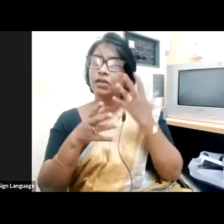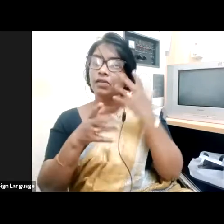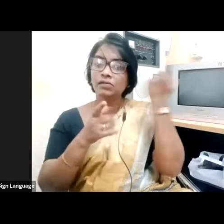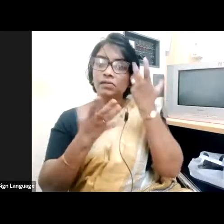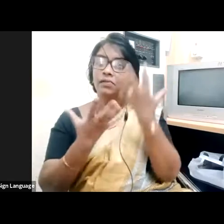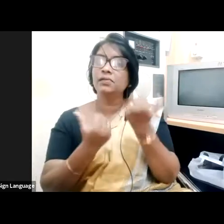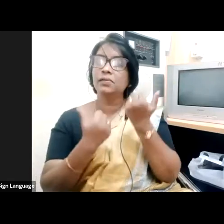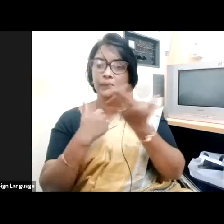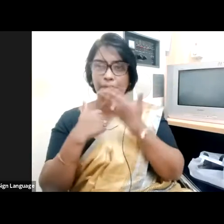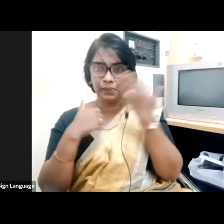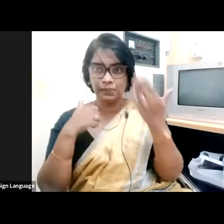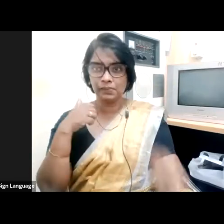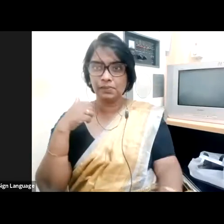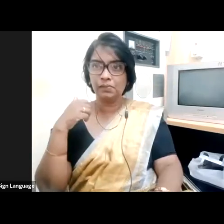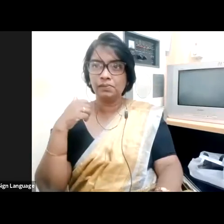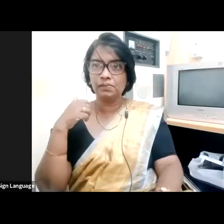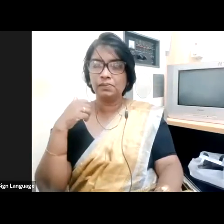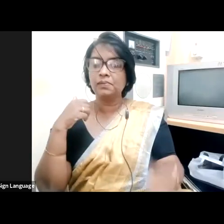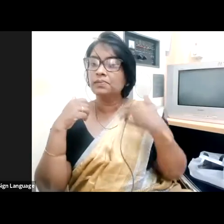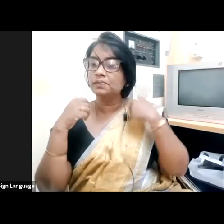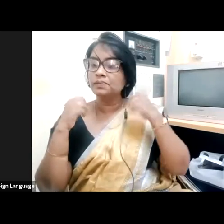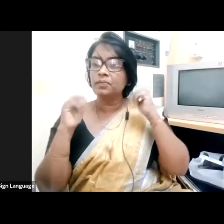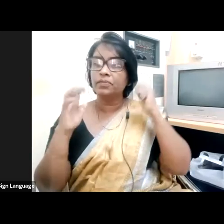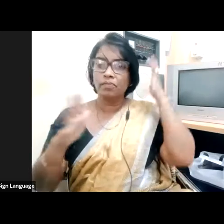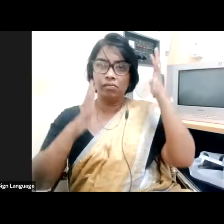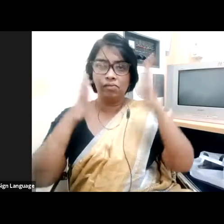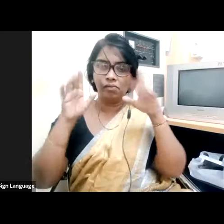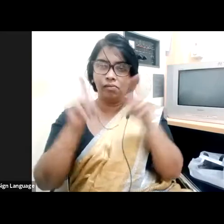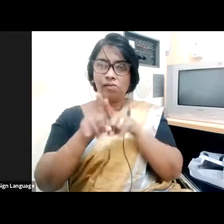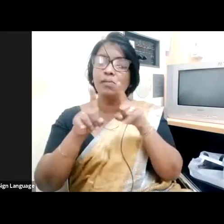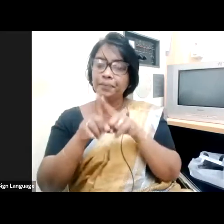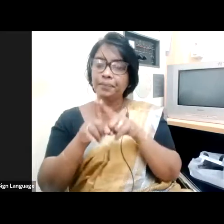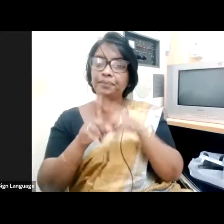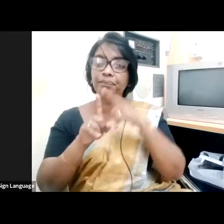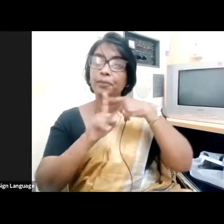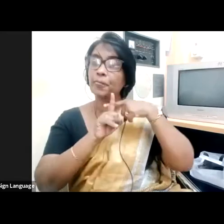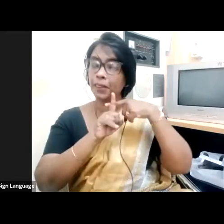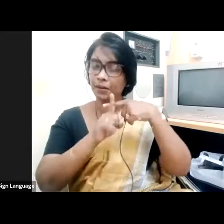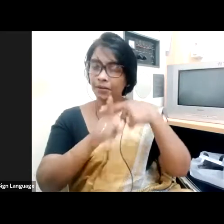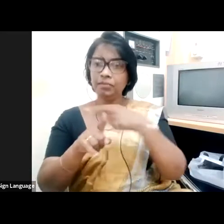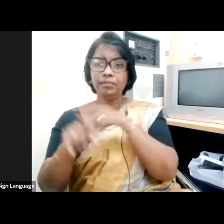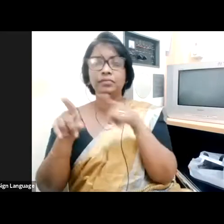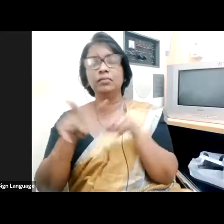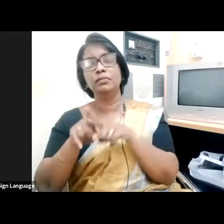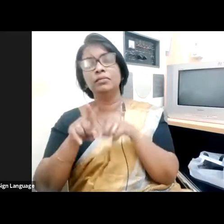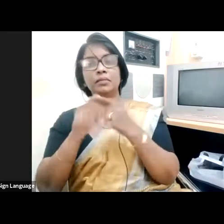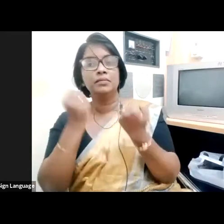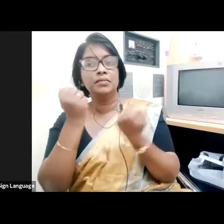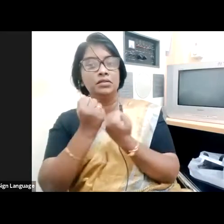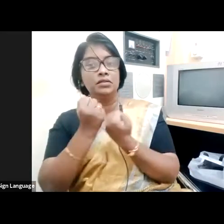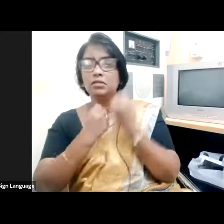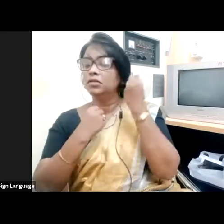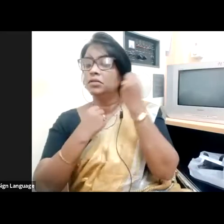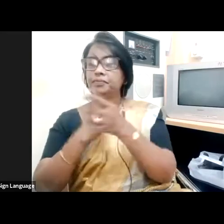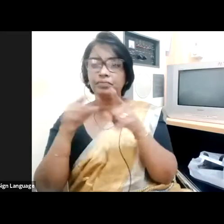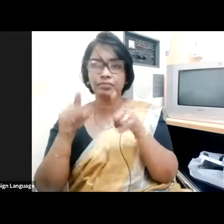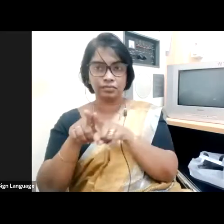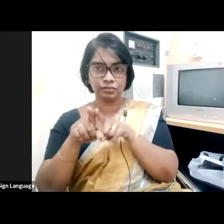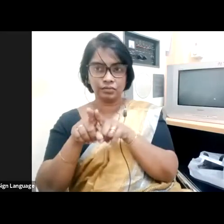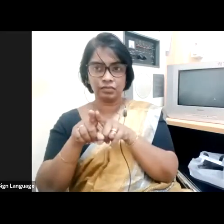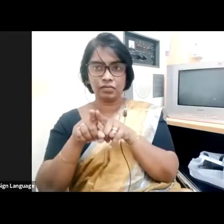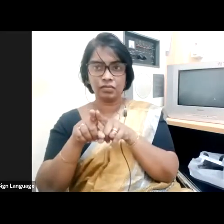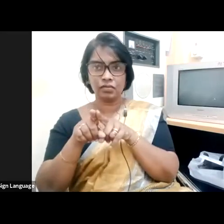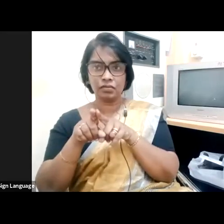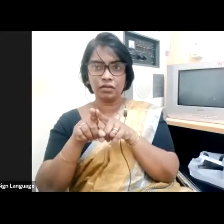global goals, while also retaining their competitive advantage. We want to discuss how innovation approaches such as